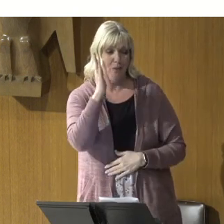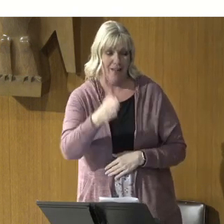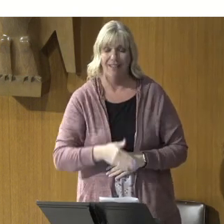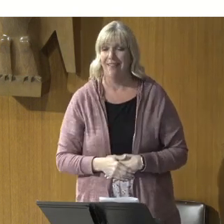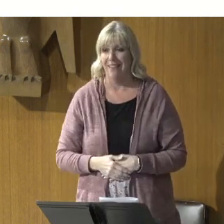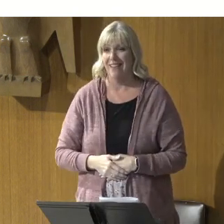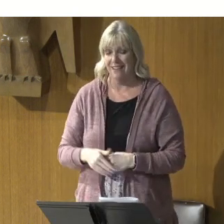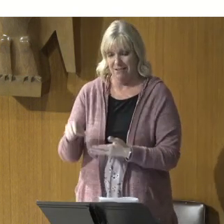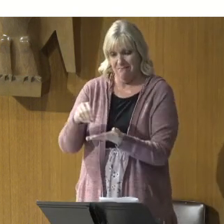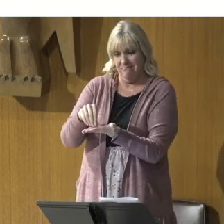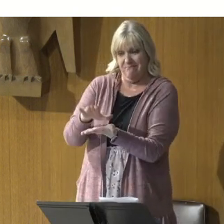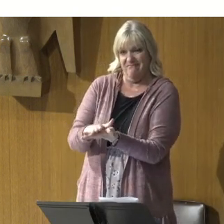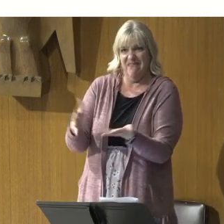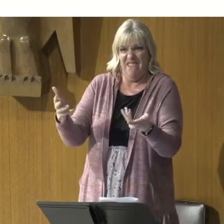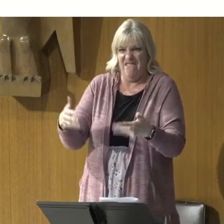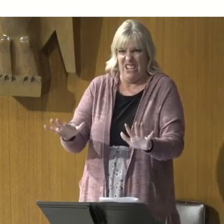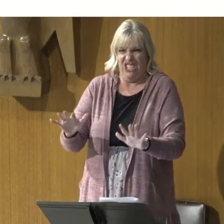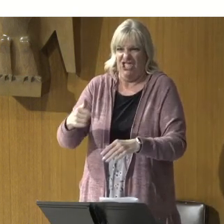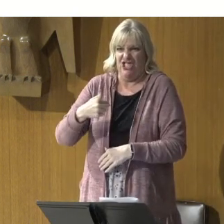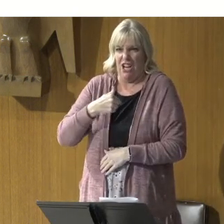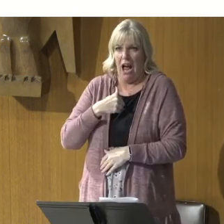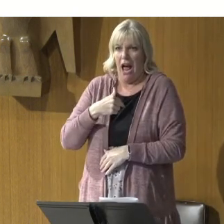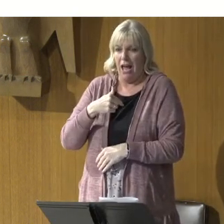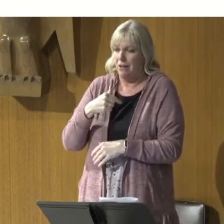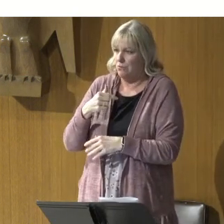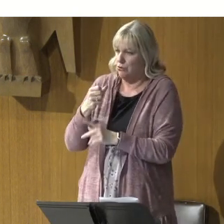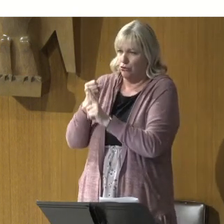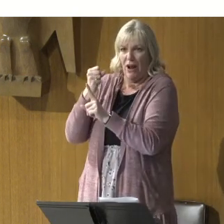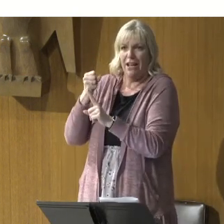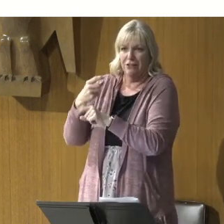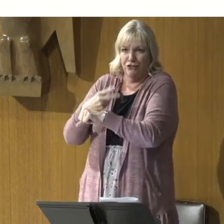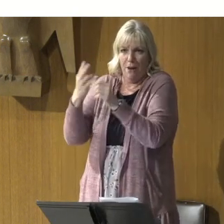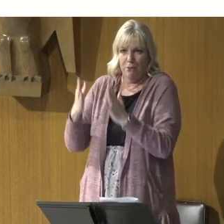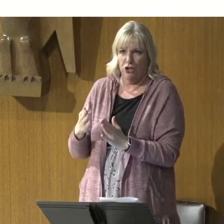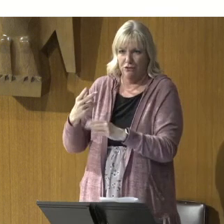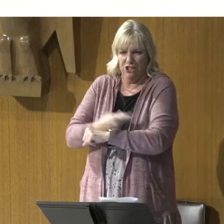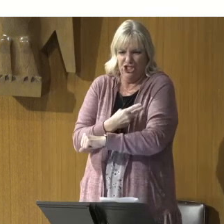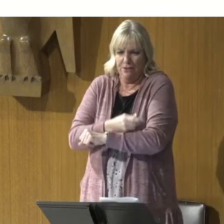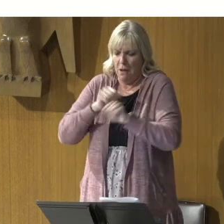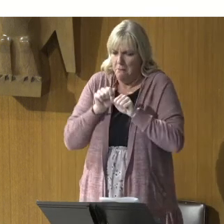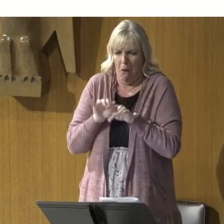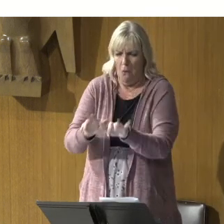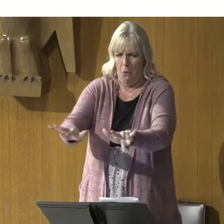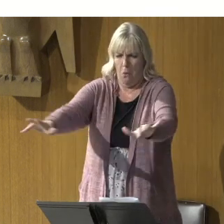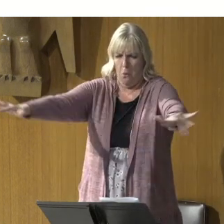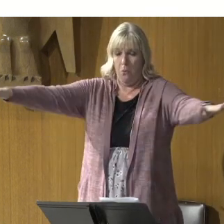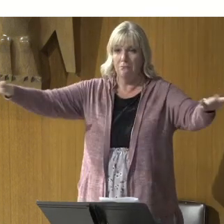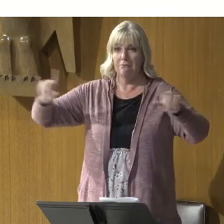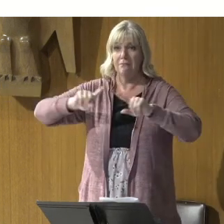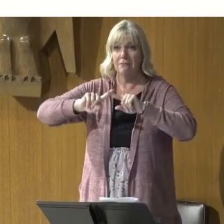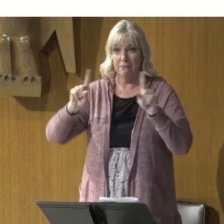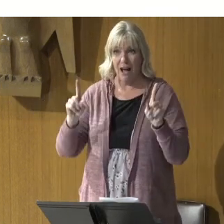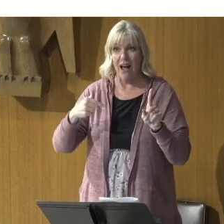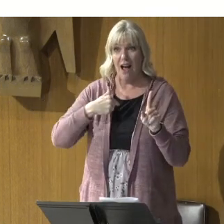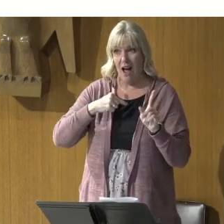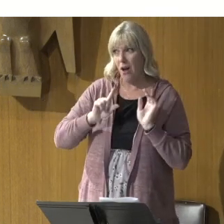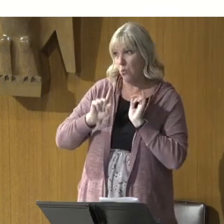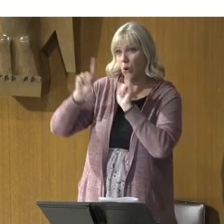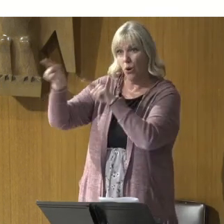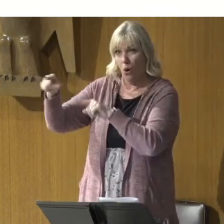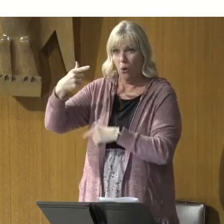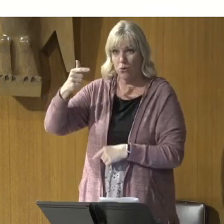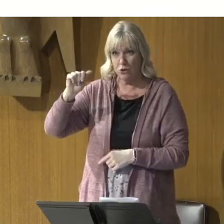shepherd, and the sheep will be scattered. But after I am raised up, I will go before you to Galilee. Peter said to him,